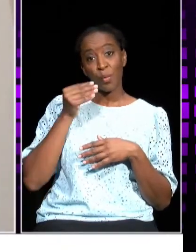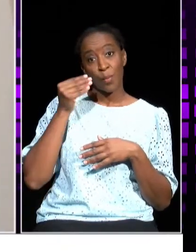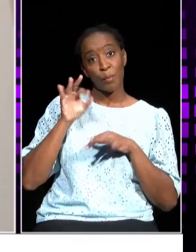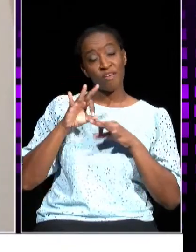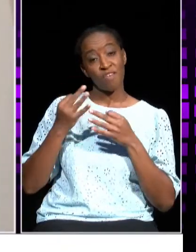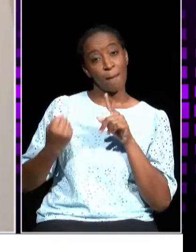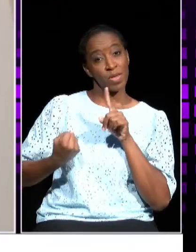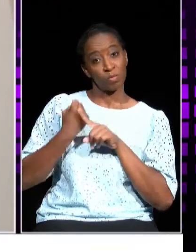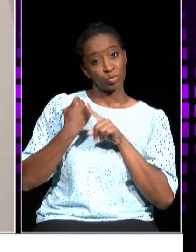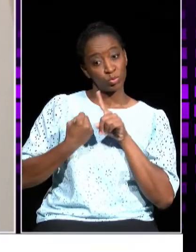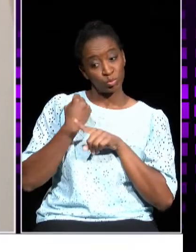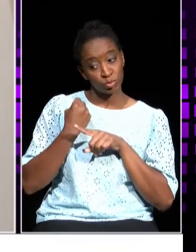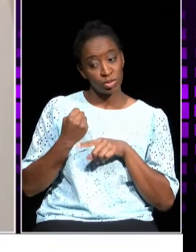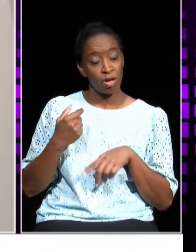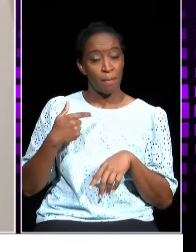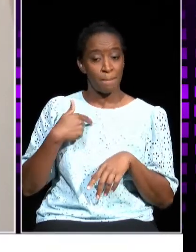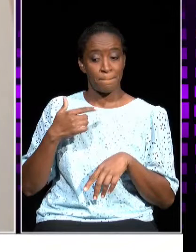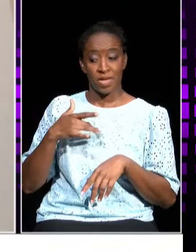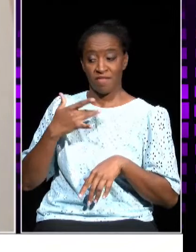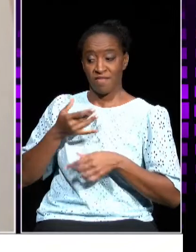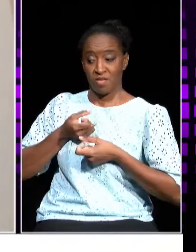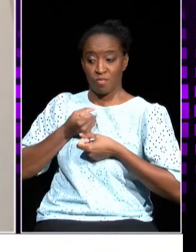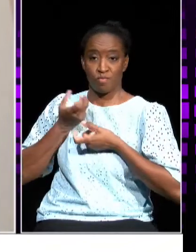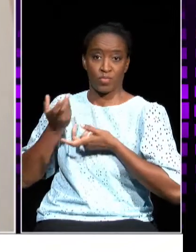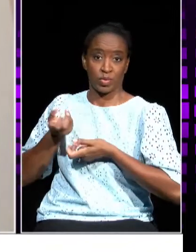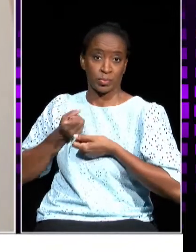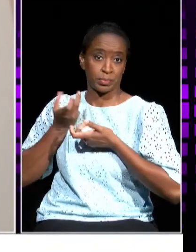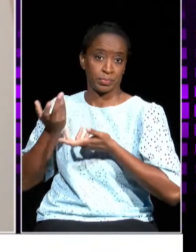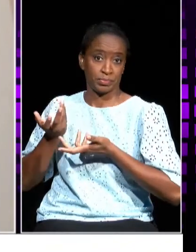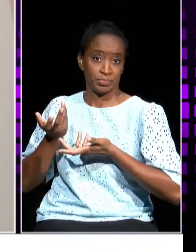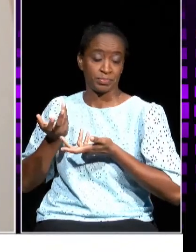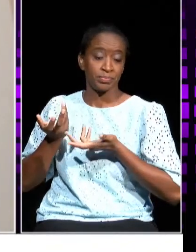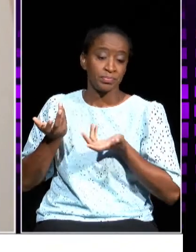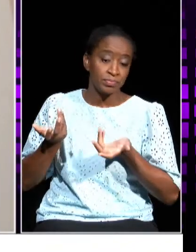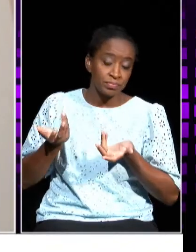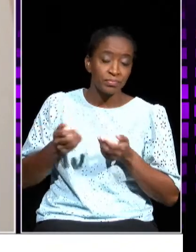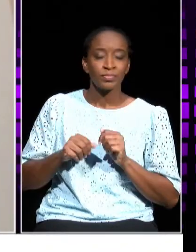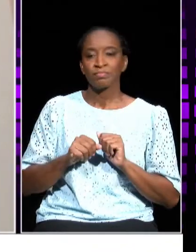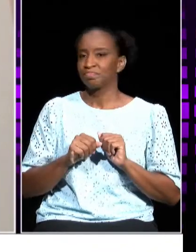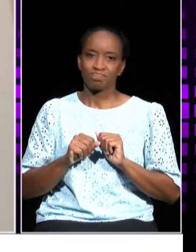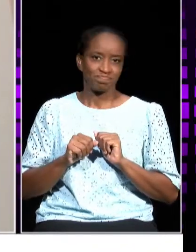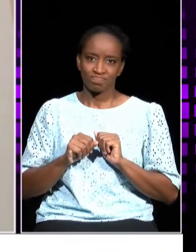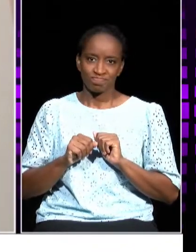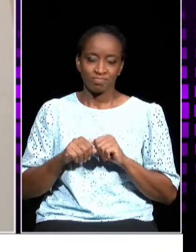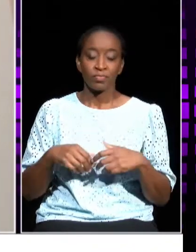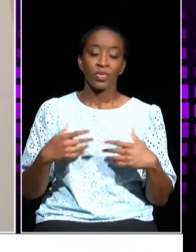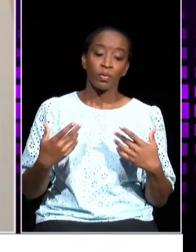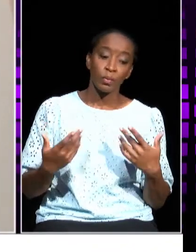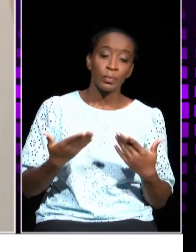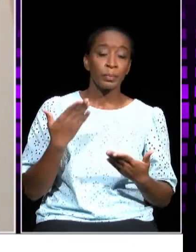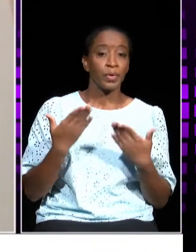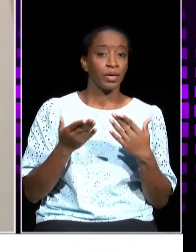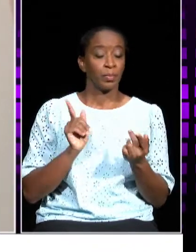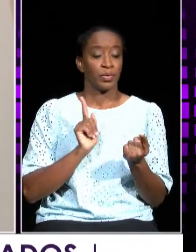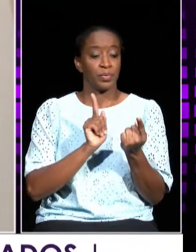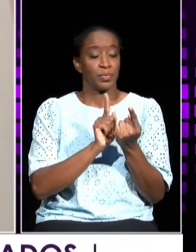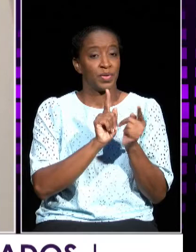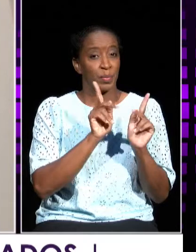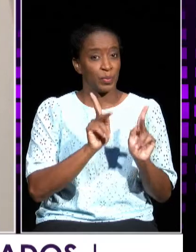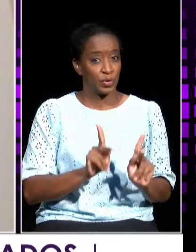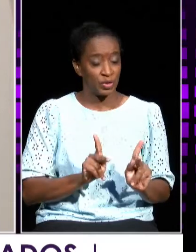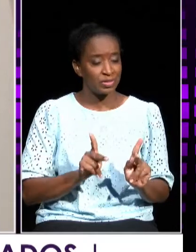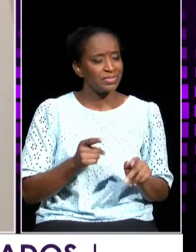and confide in somebody who might encourage them in acting upon those violent thoughts. But I want to say